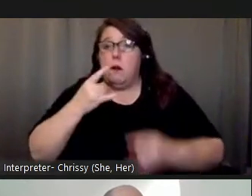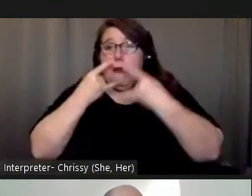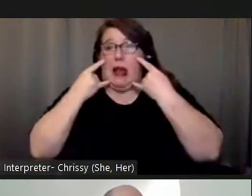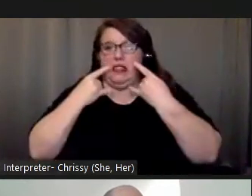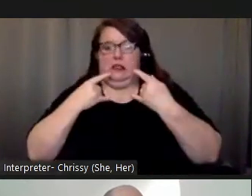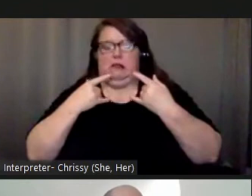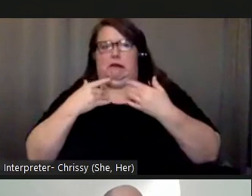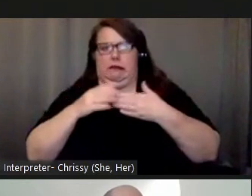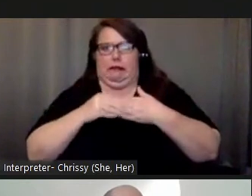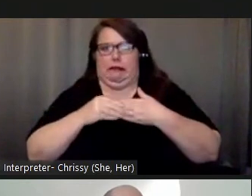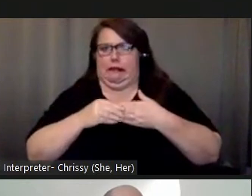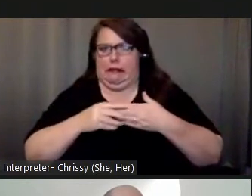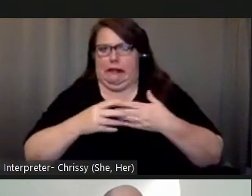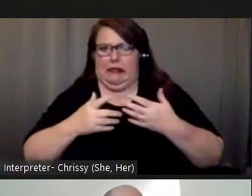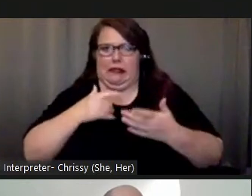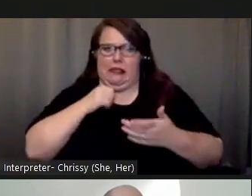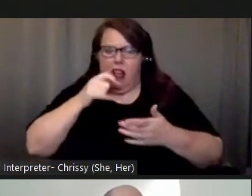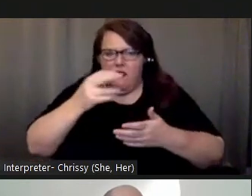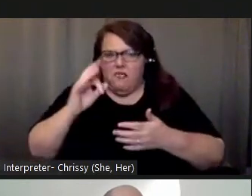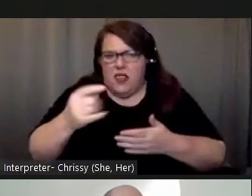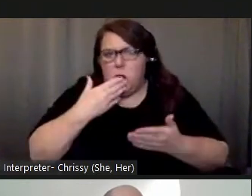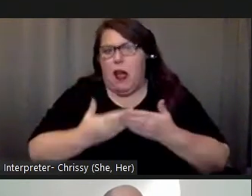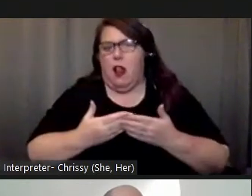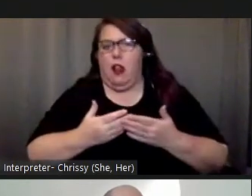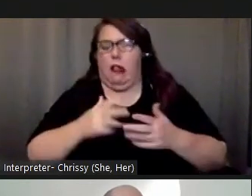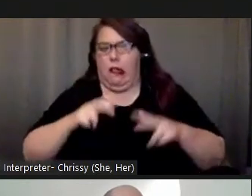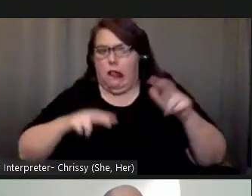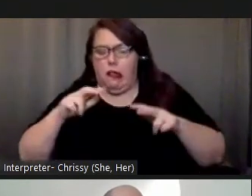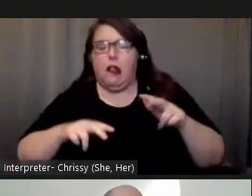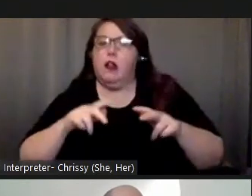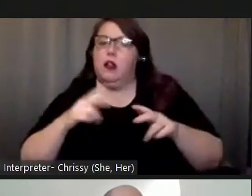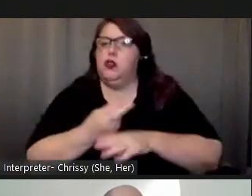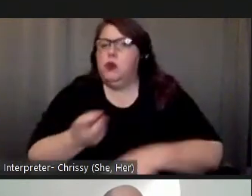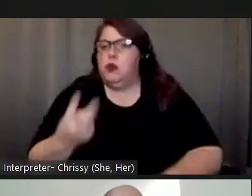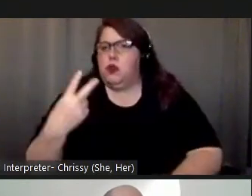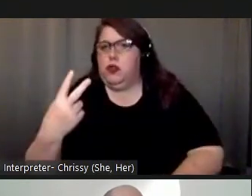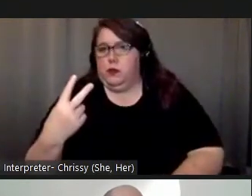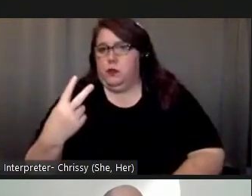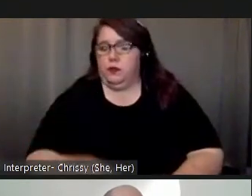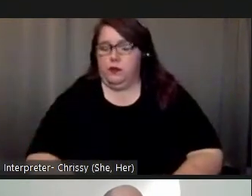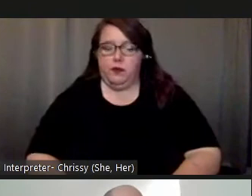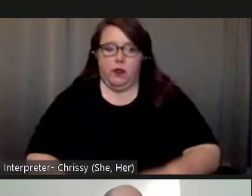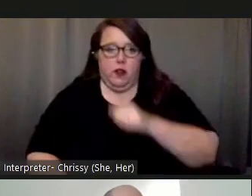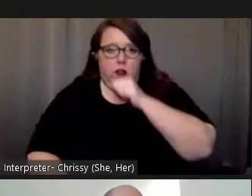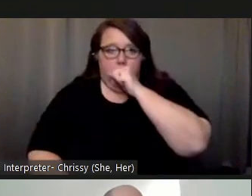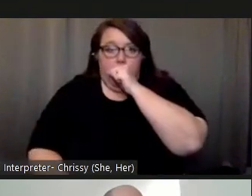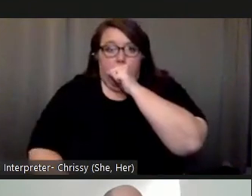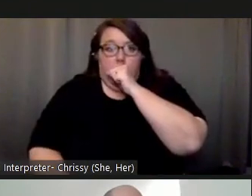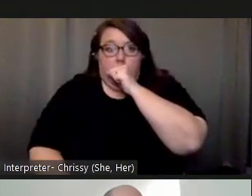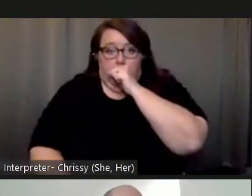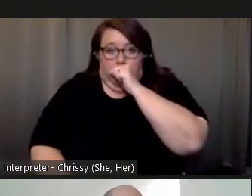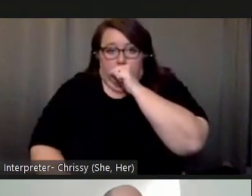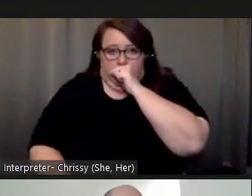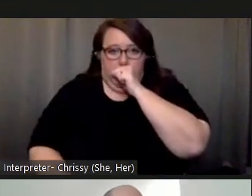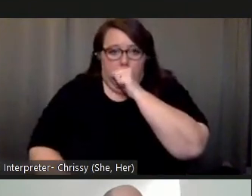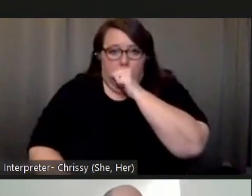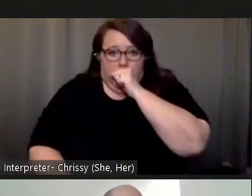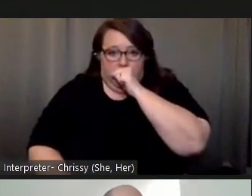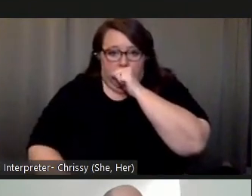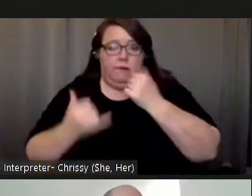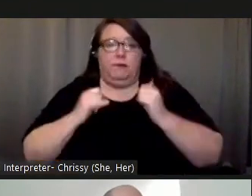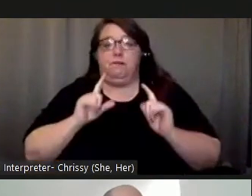consider wearing two that you know should help in that closure of those open spaces. Heidi, with that, I'll turn it over to